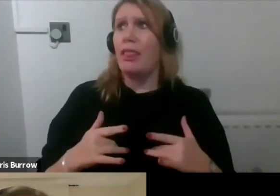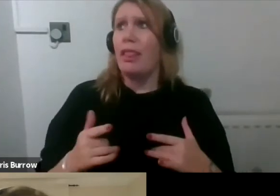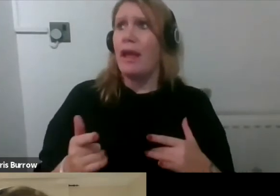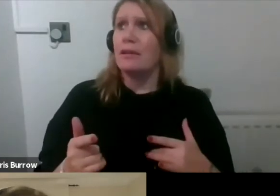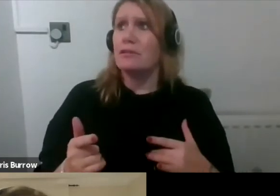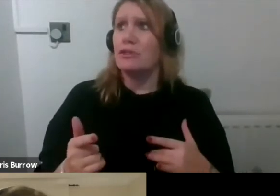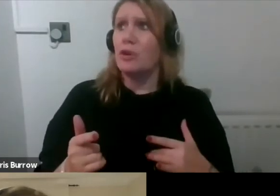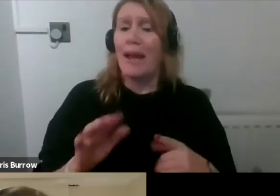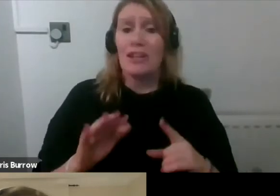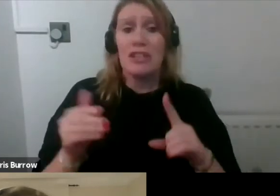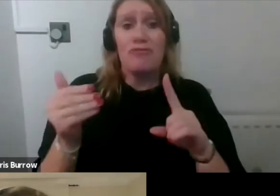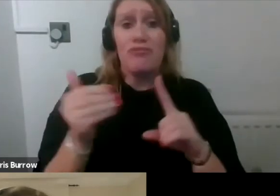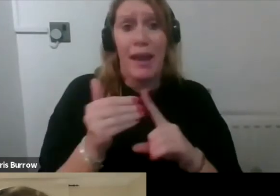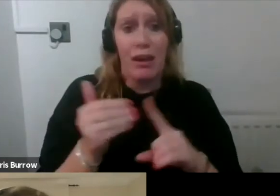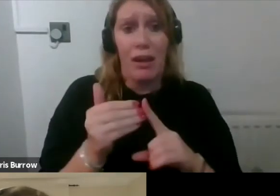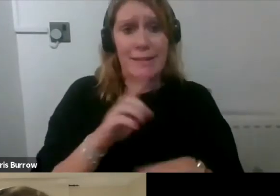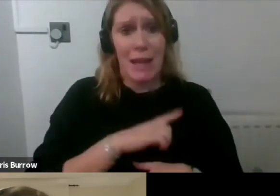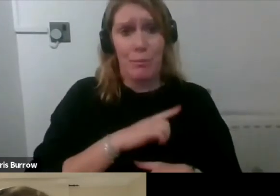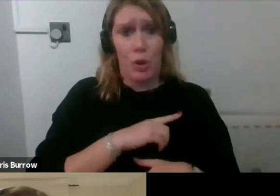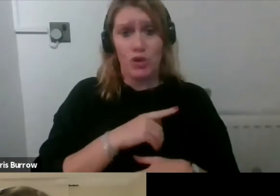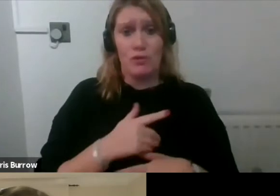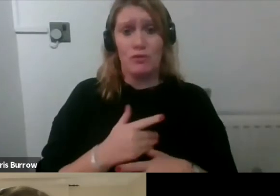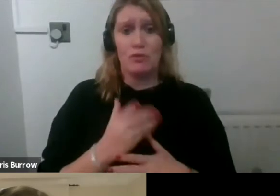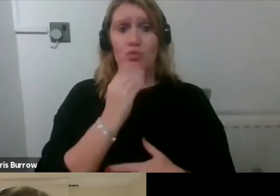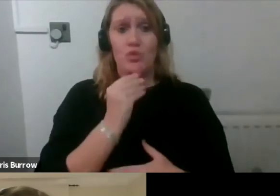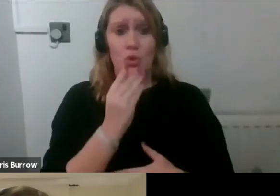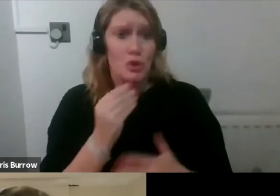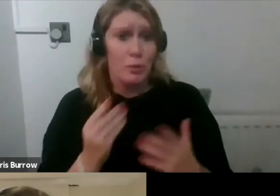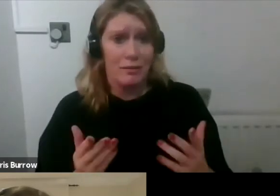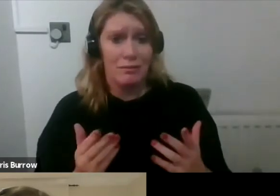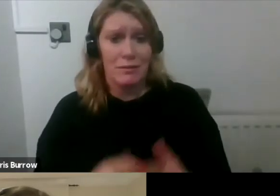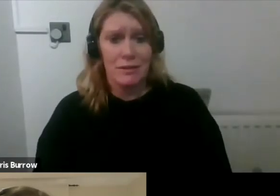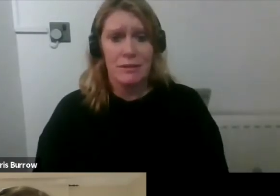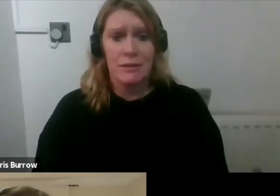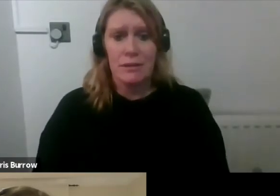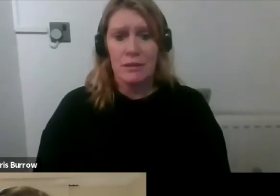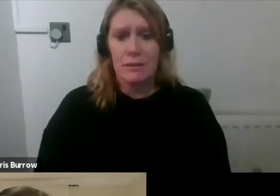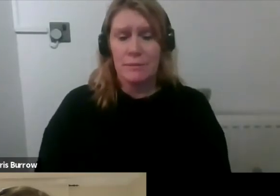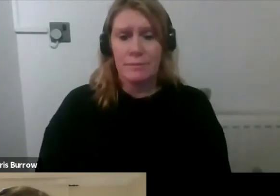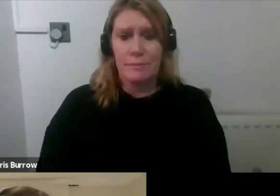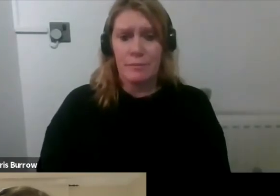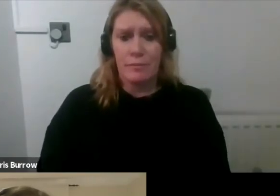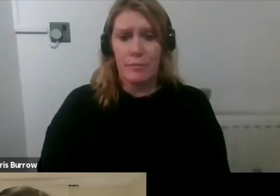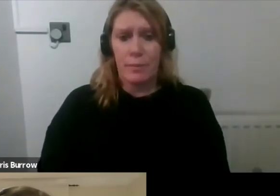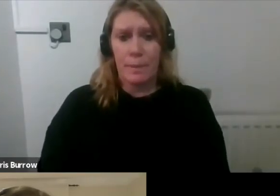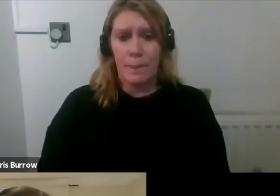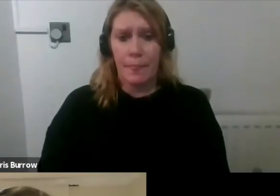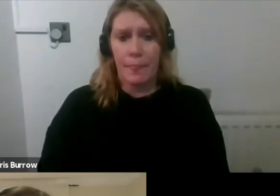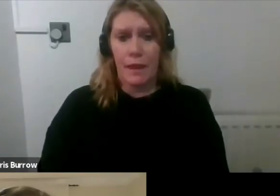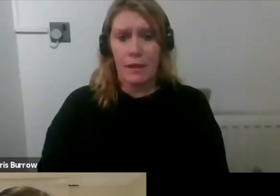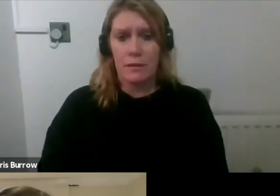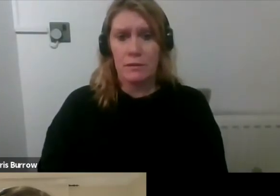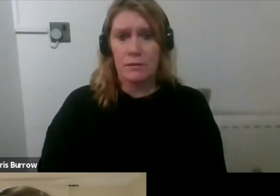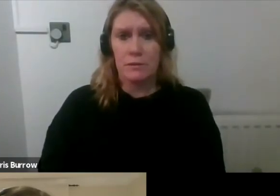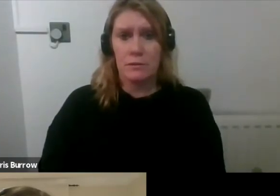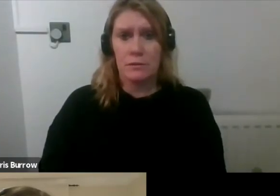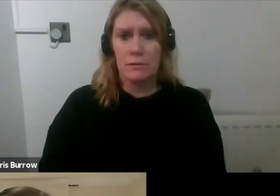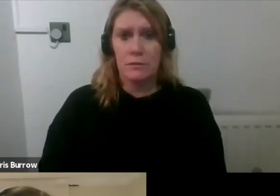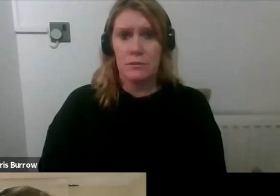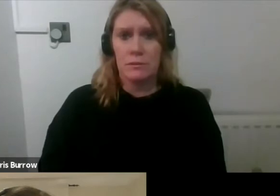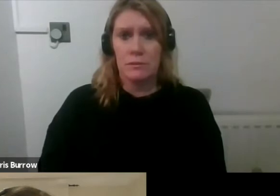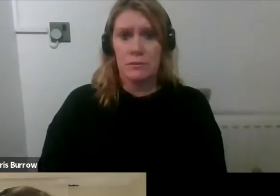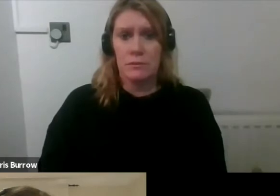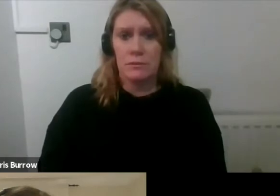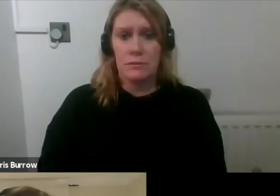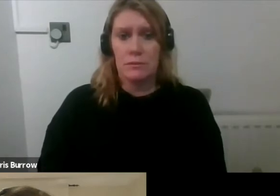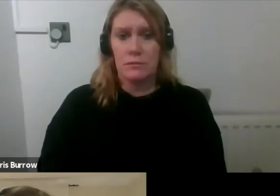that. Tell us a bit more with the website. How did you create, for example,